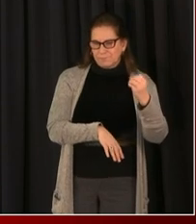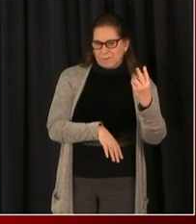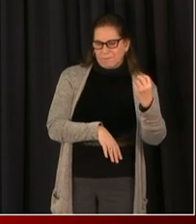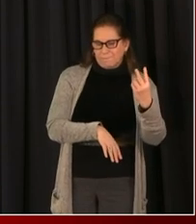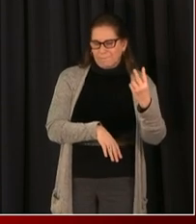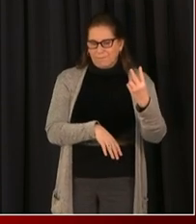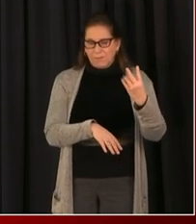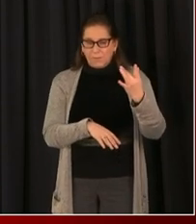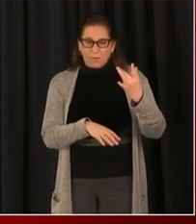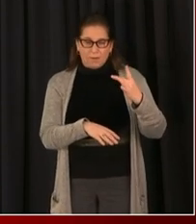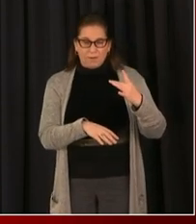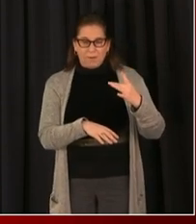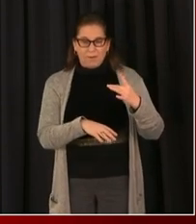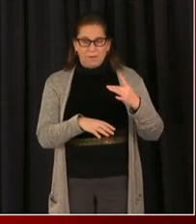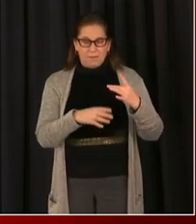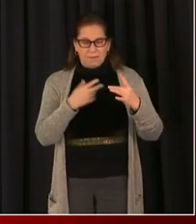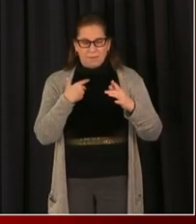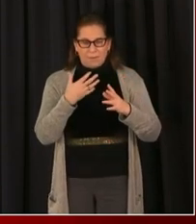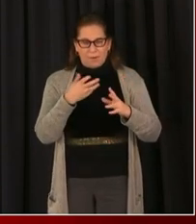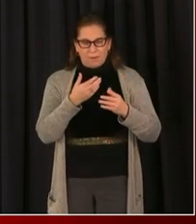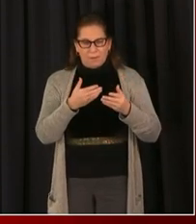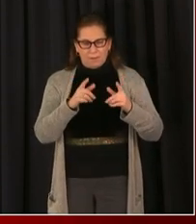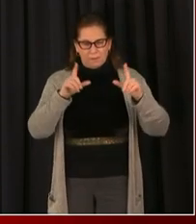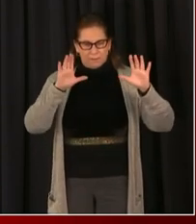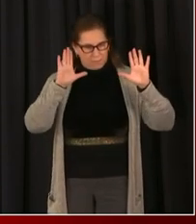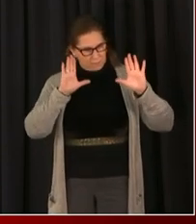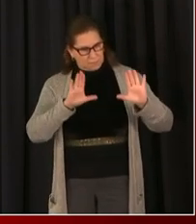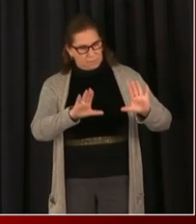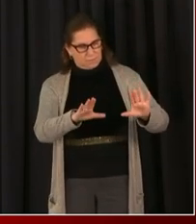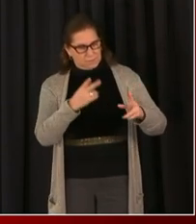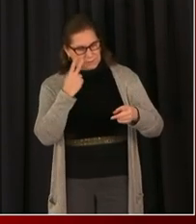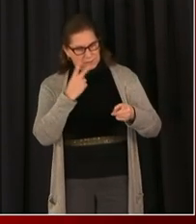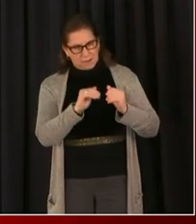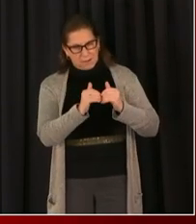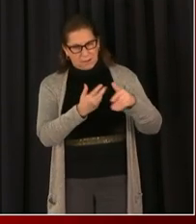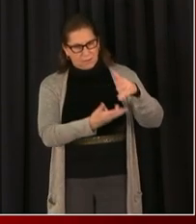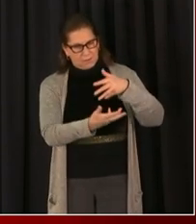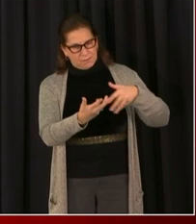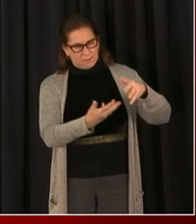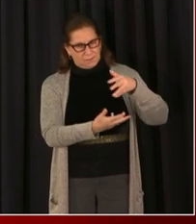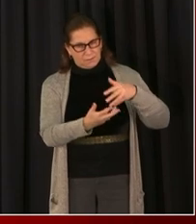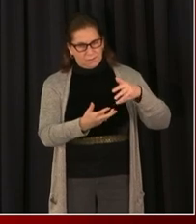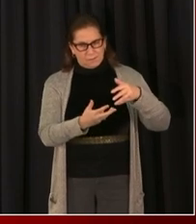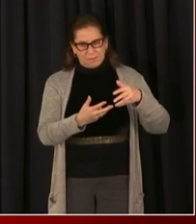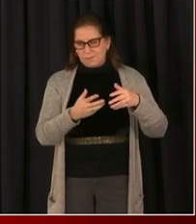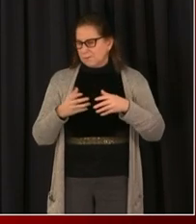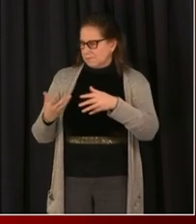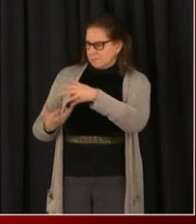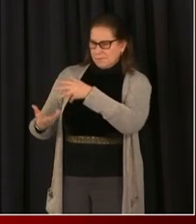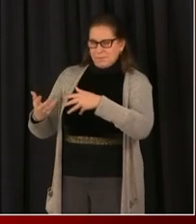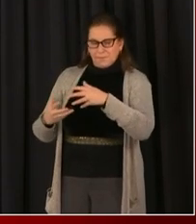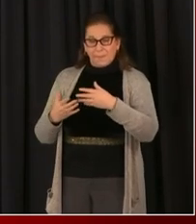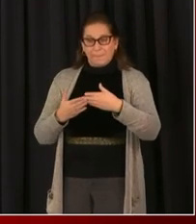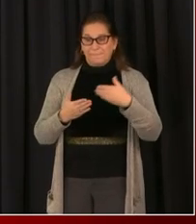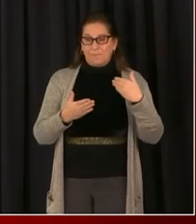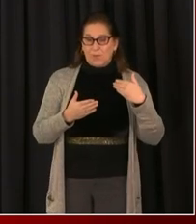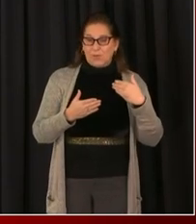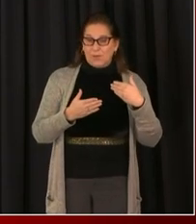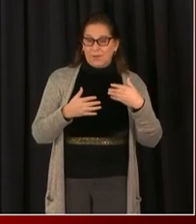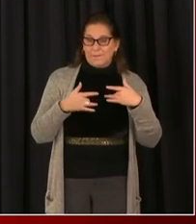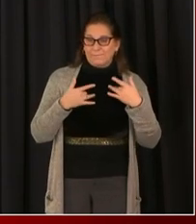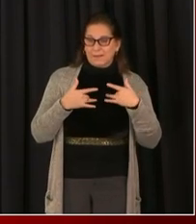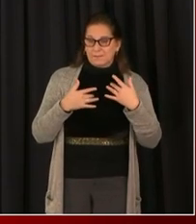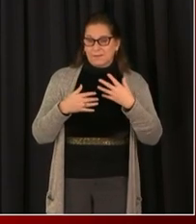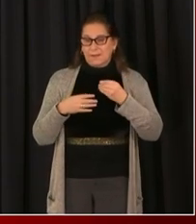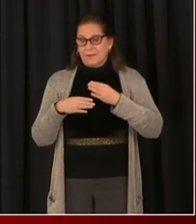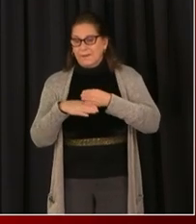tied to observations around unsupervised interactions that are happening before and after activities with older